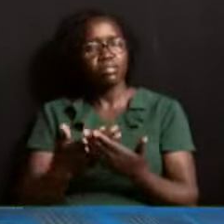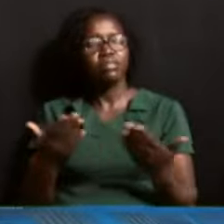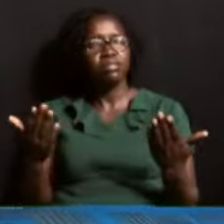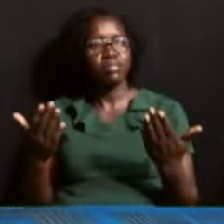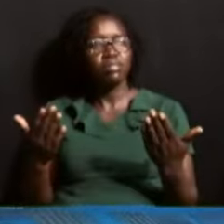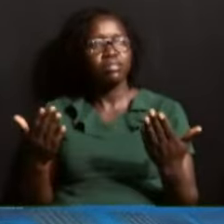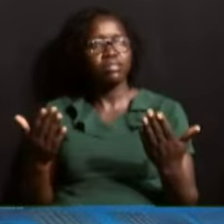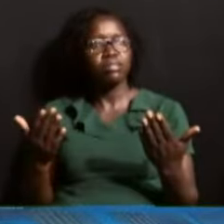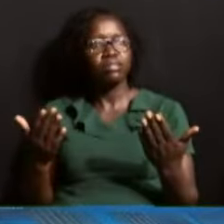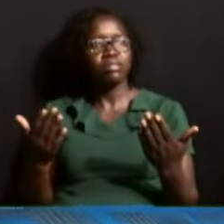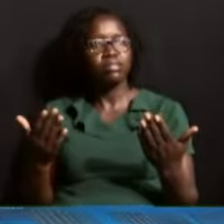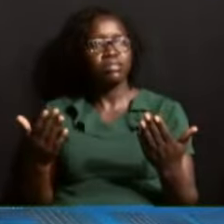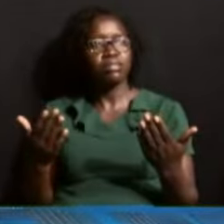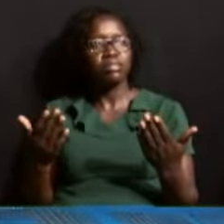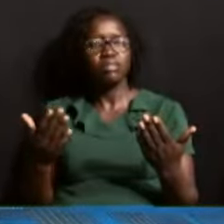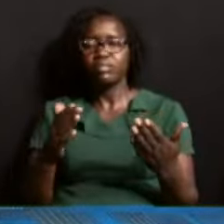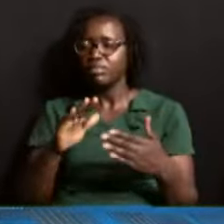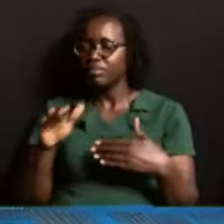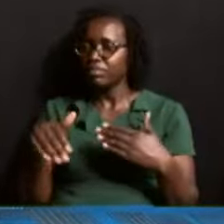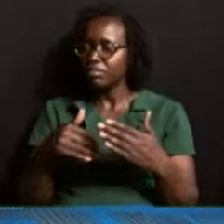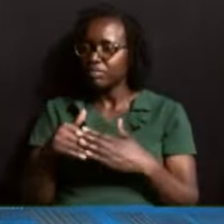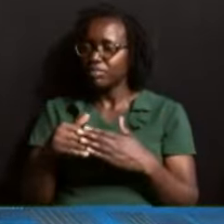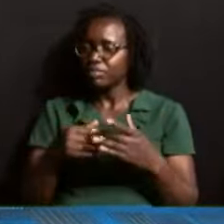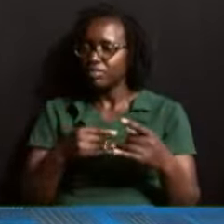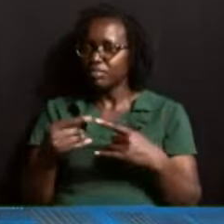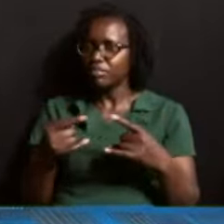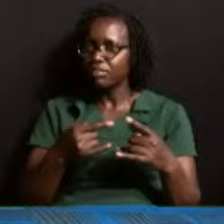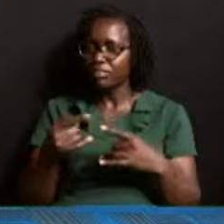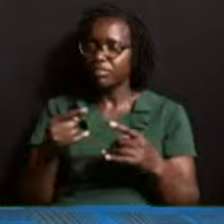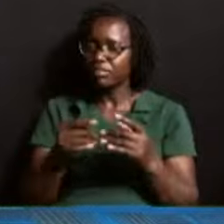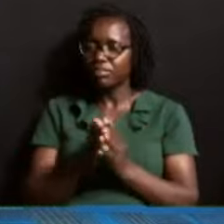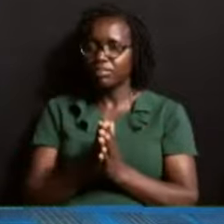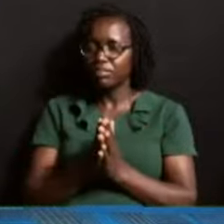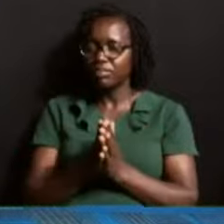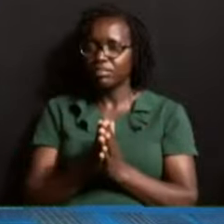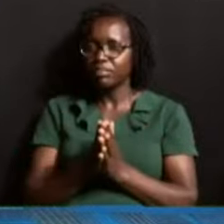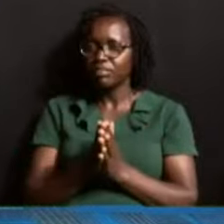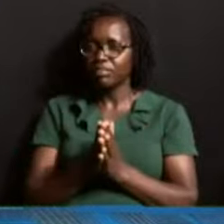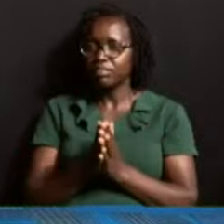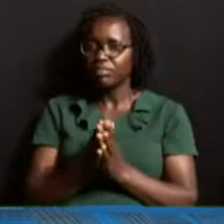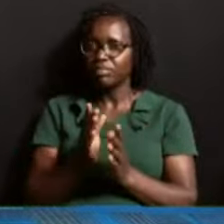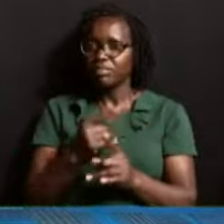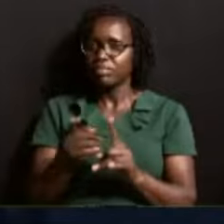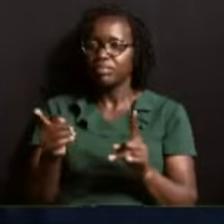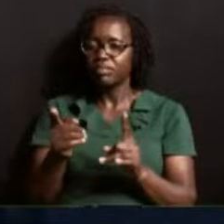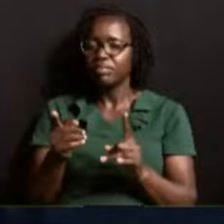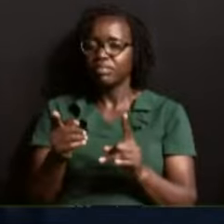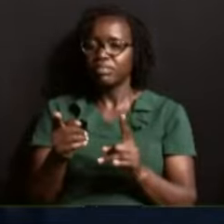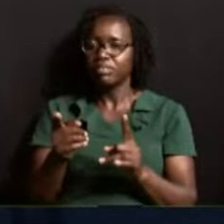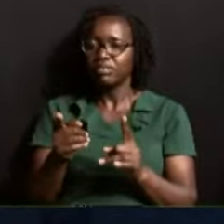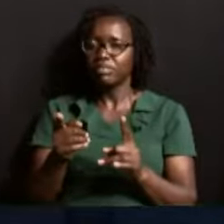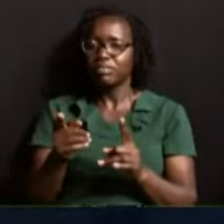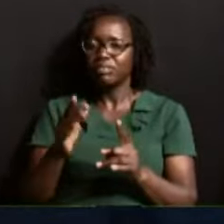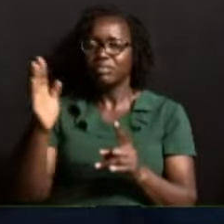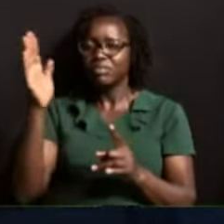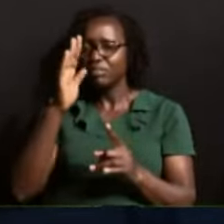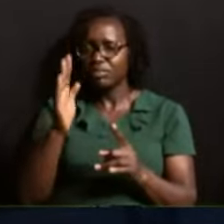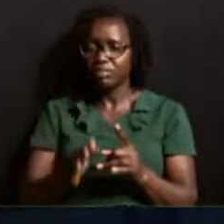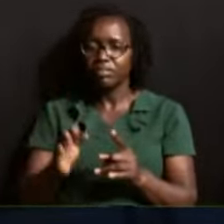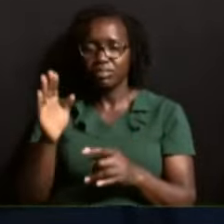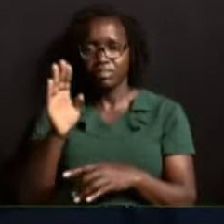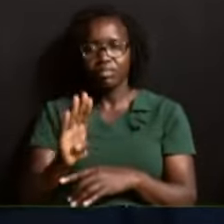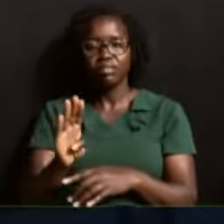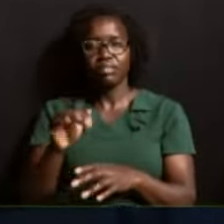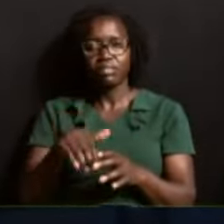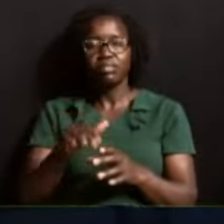we all struggle with. That, you know, there can never be, in